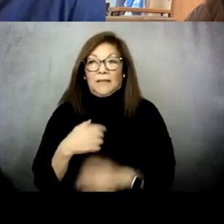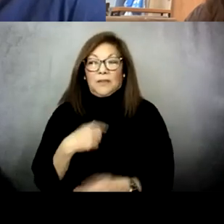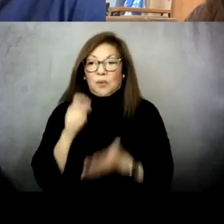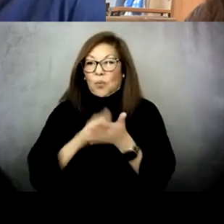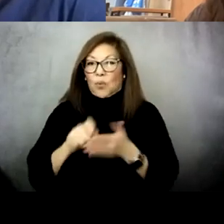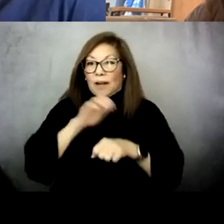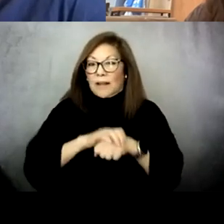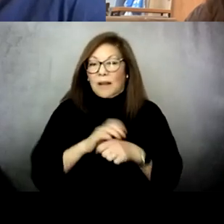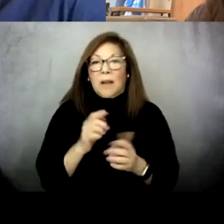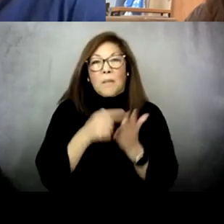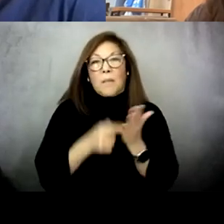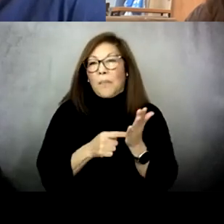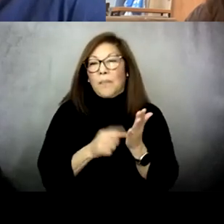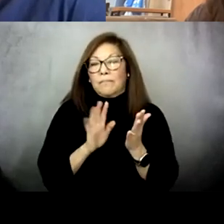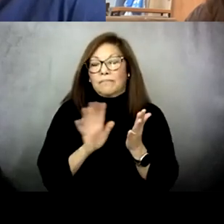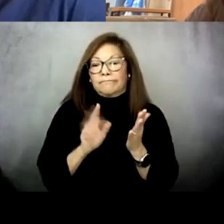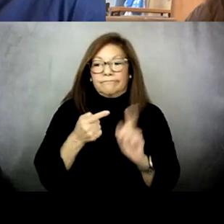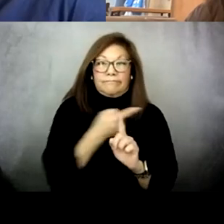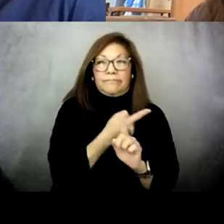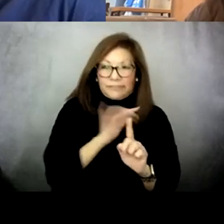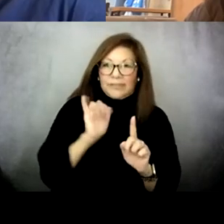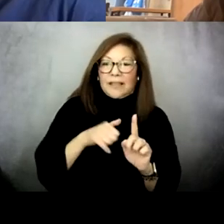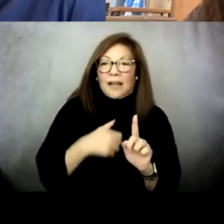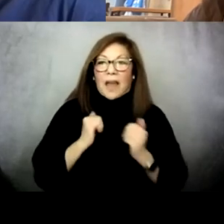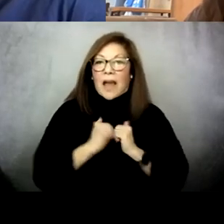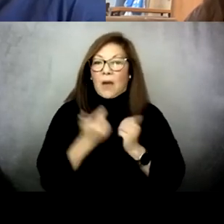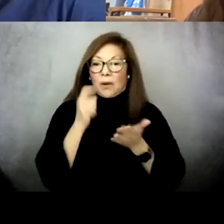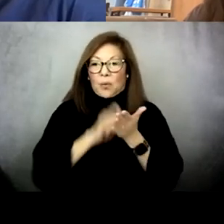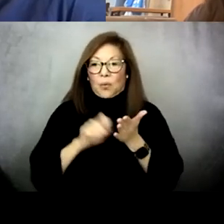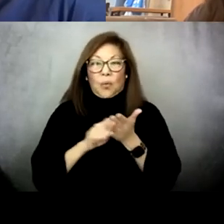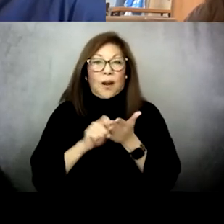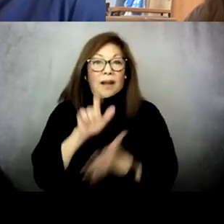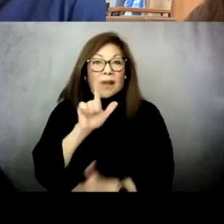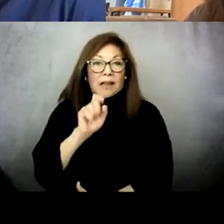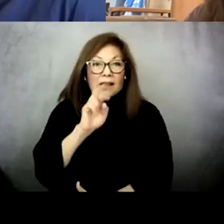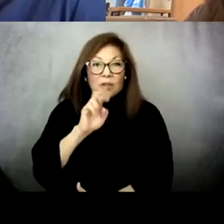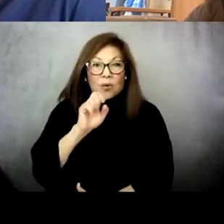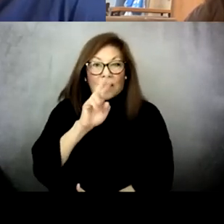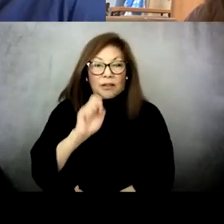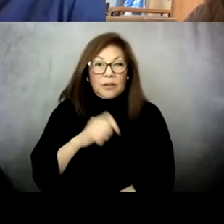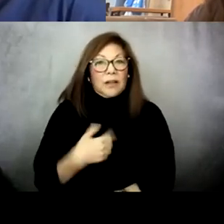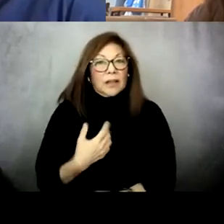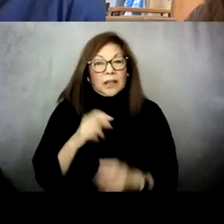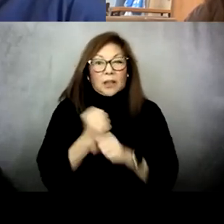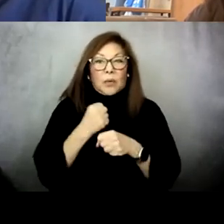does, that's a side bar, right? But how can writing or literature create a home space for Asian